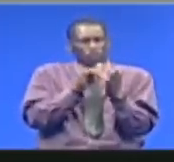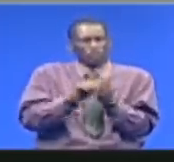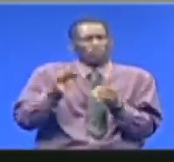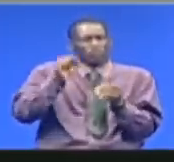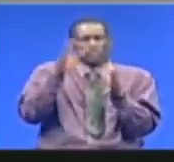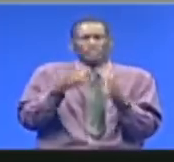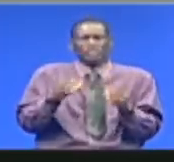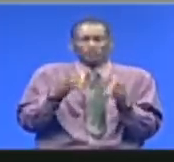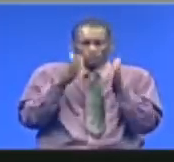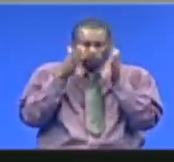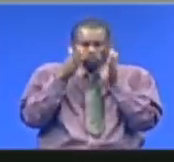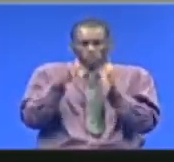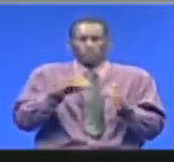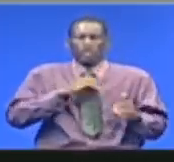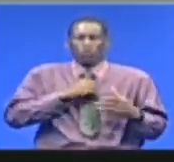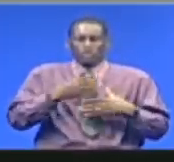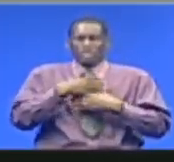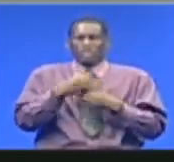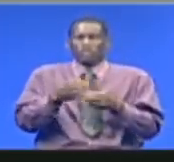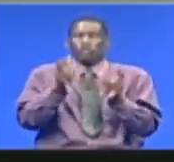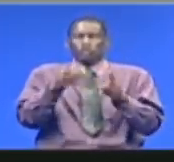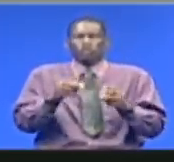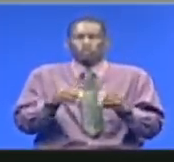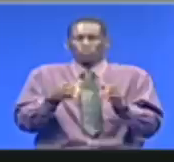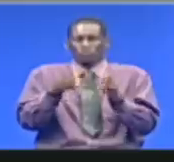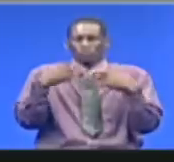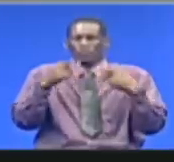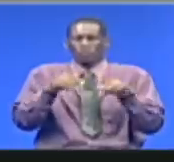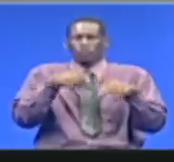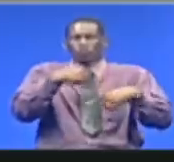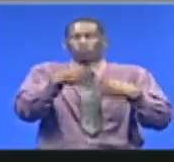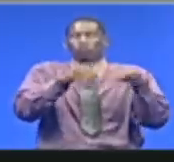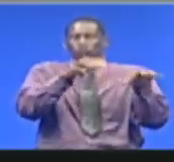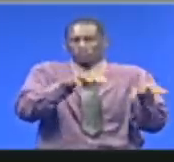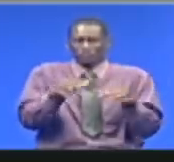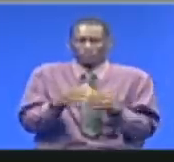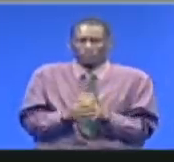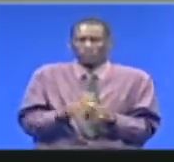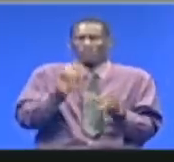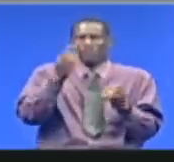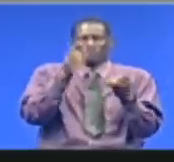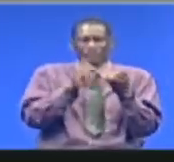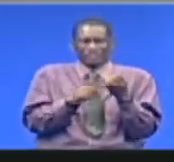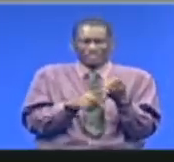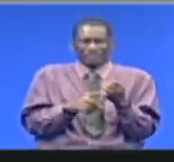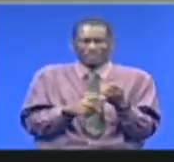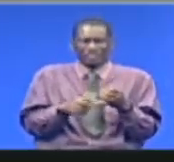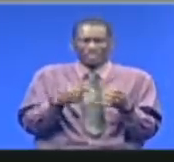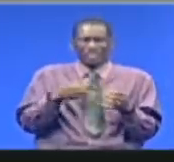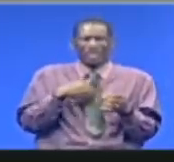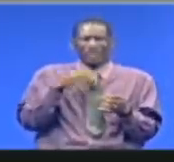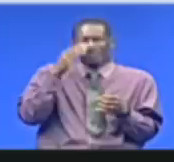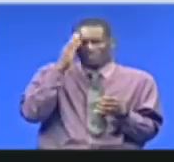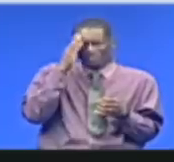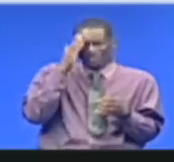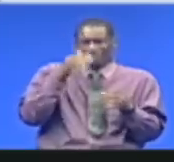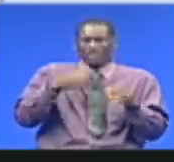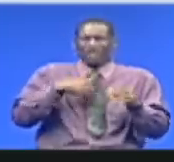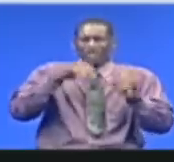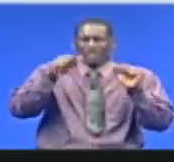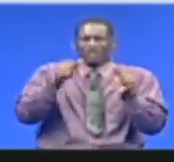own interests. The common mwananchi continues to suffer. First of all, I think I agree with